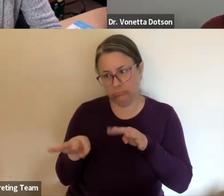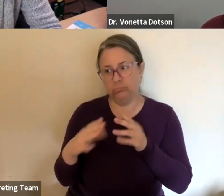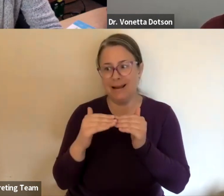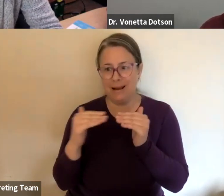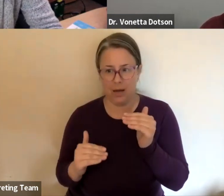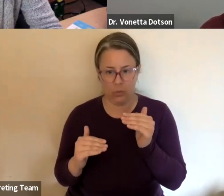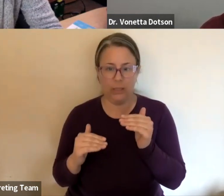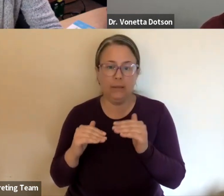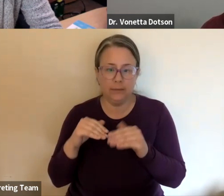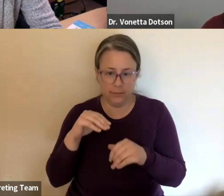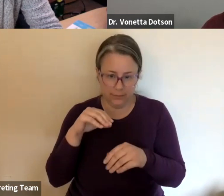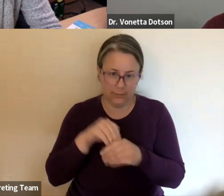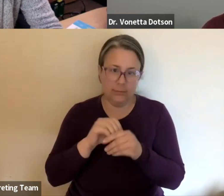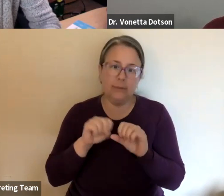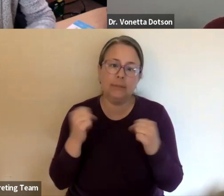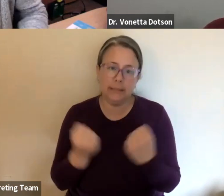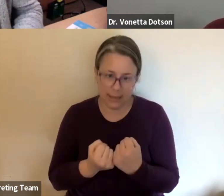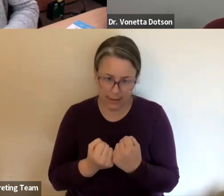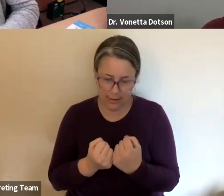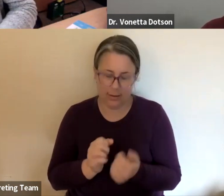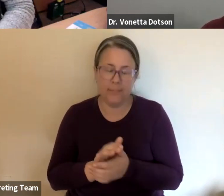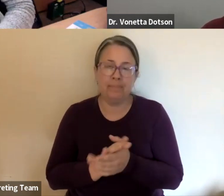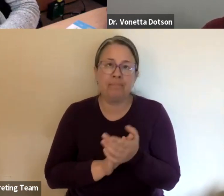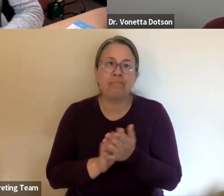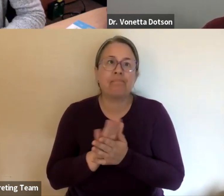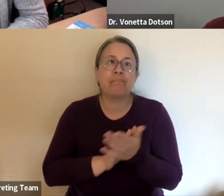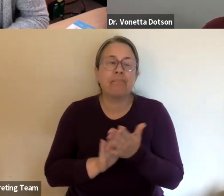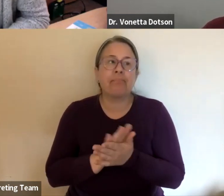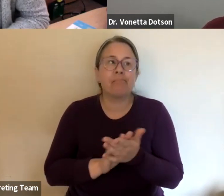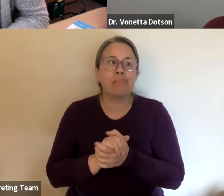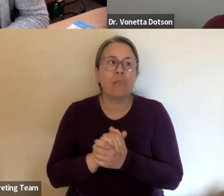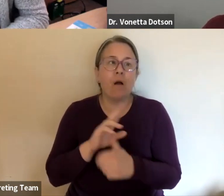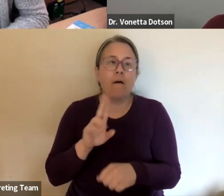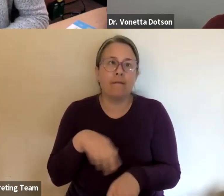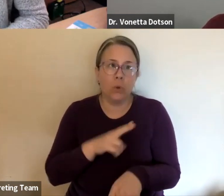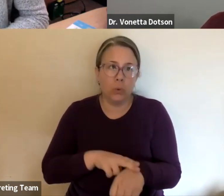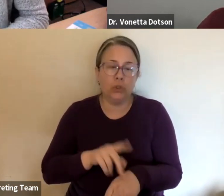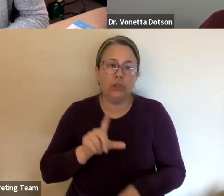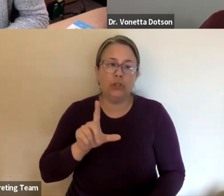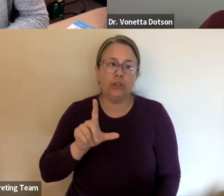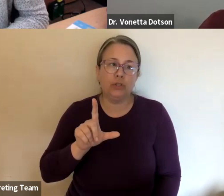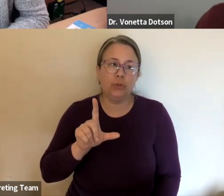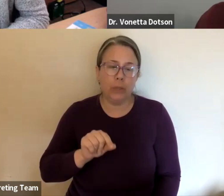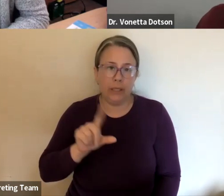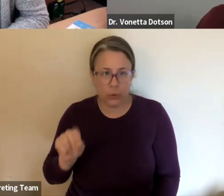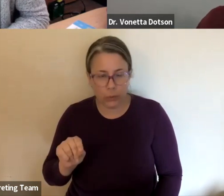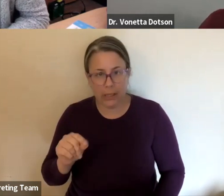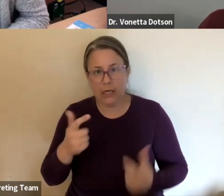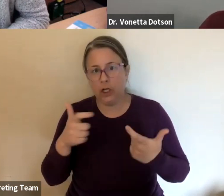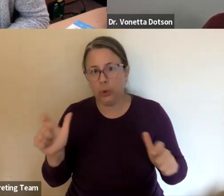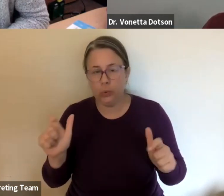it was a big period of racial reckoning, but I think that also reminded people that, hey, there's a lot of vulnerable groups